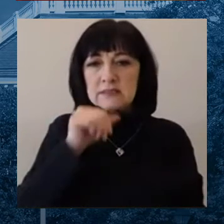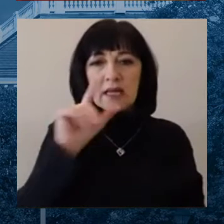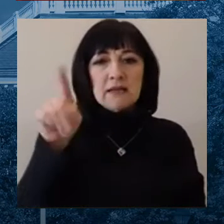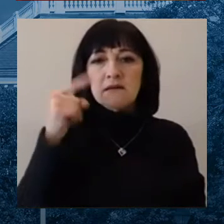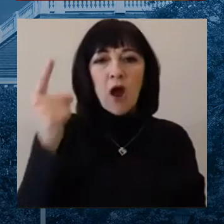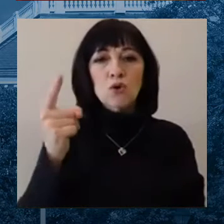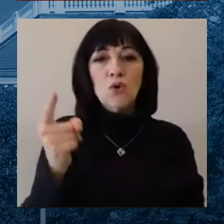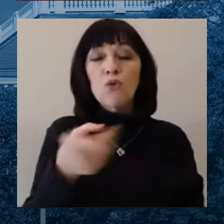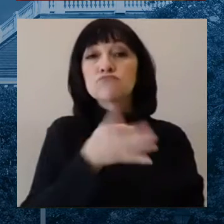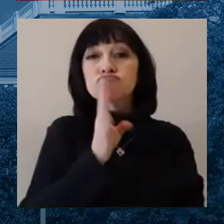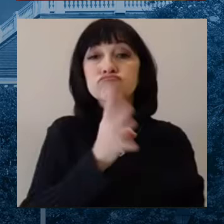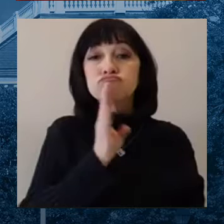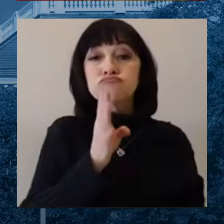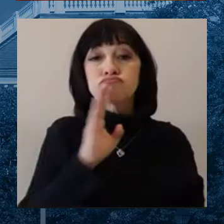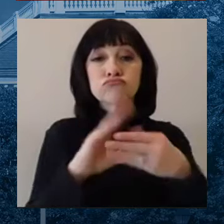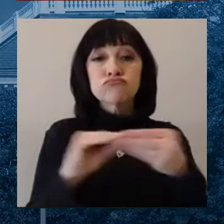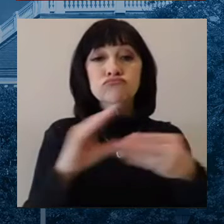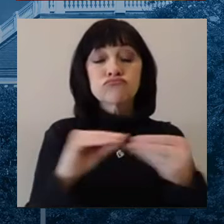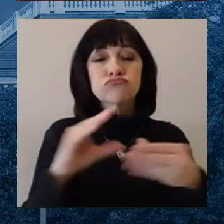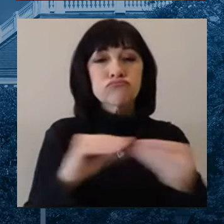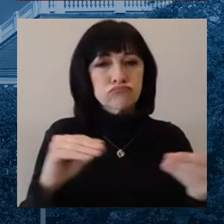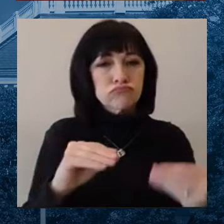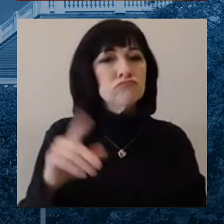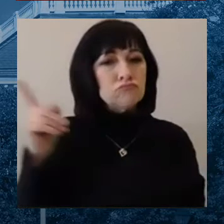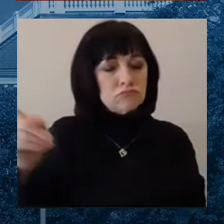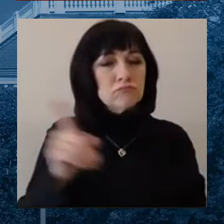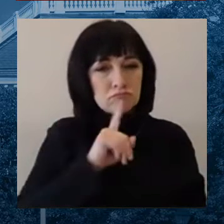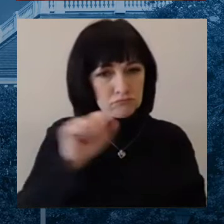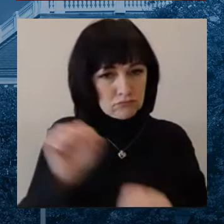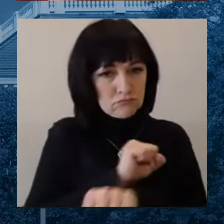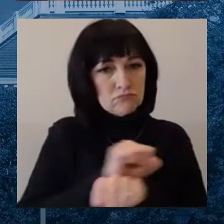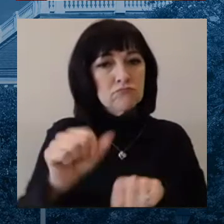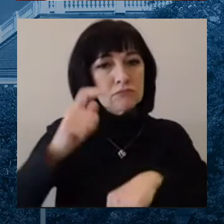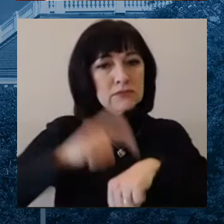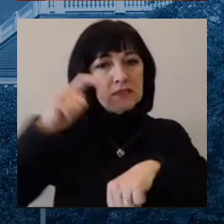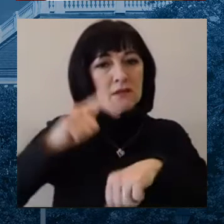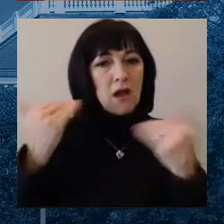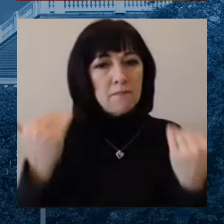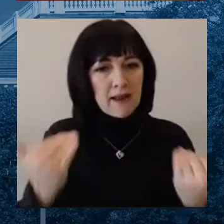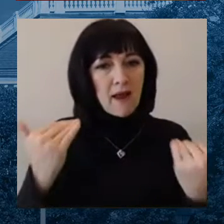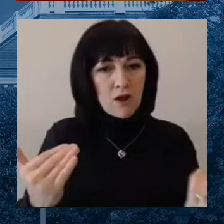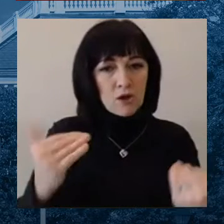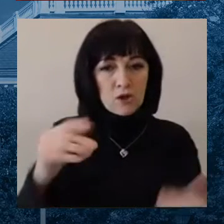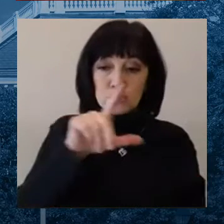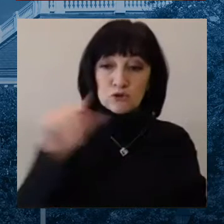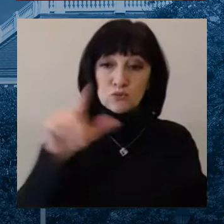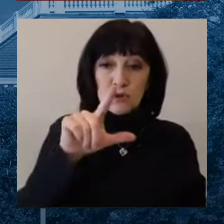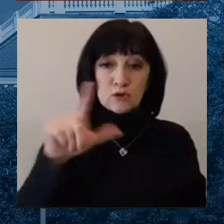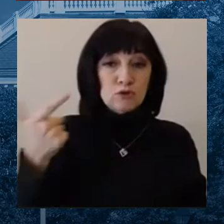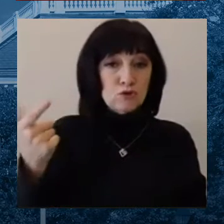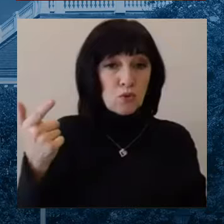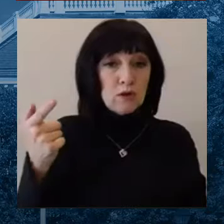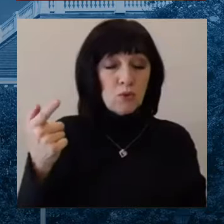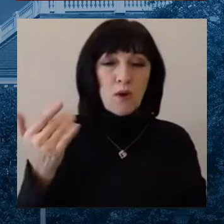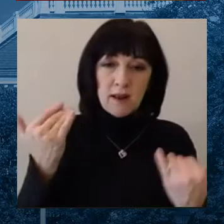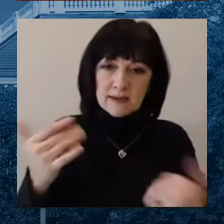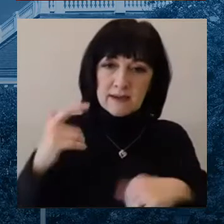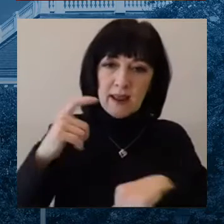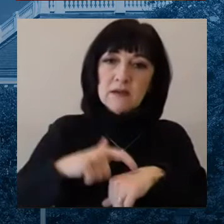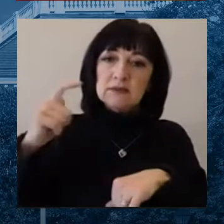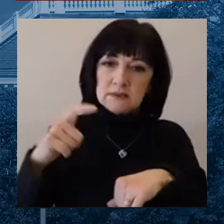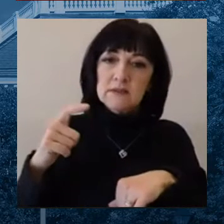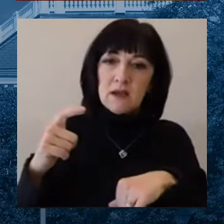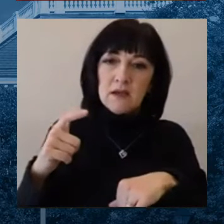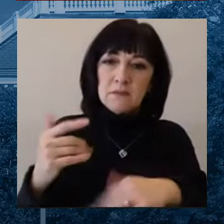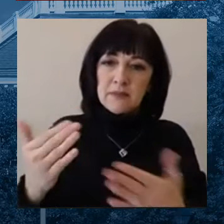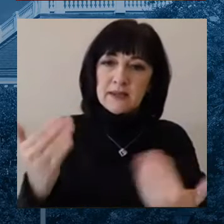words, more than good intentions. The time is now in the year 2021, in the 151st session